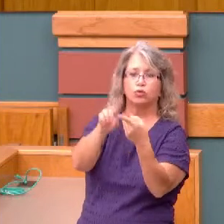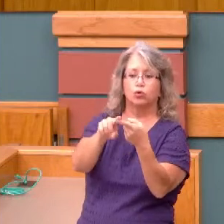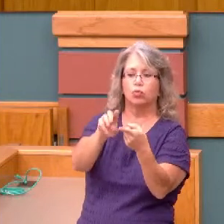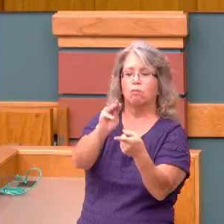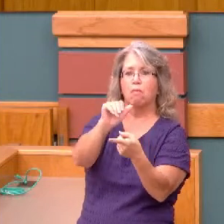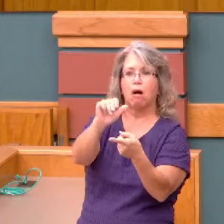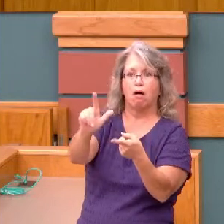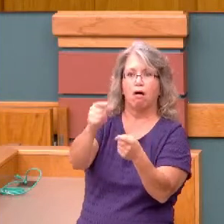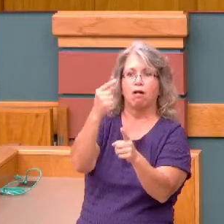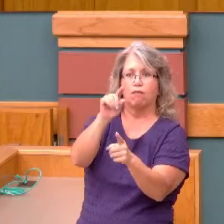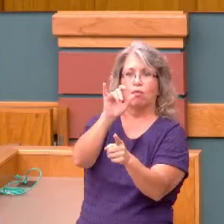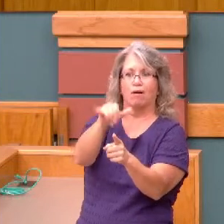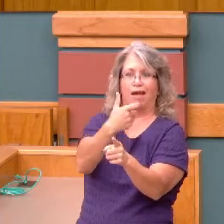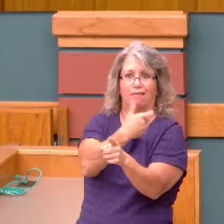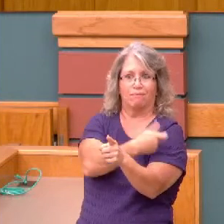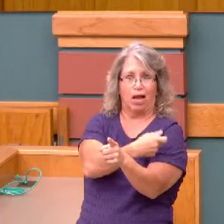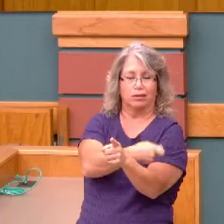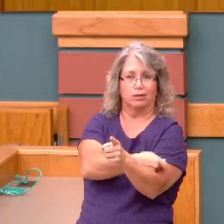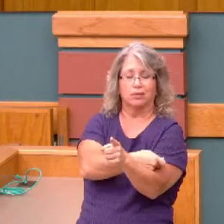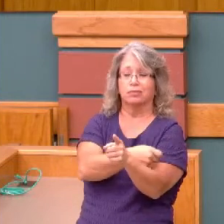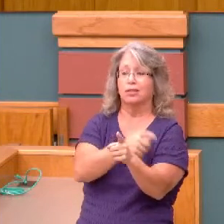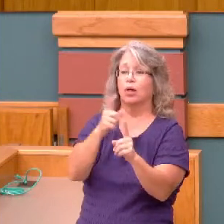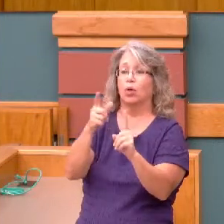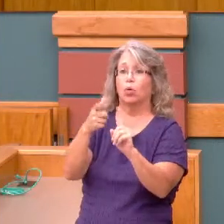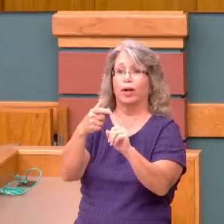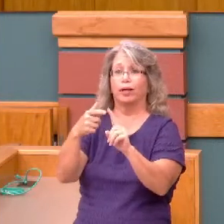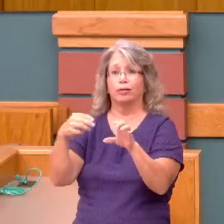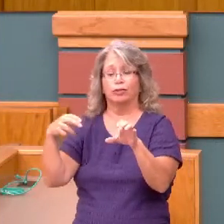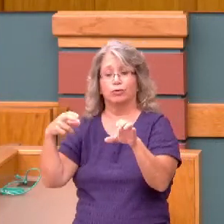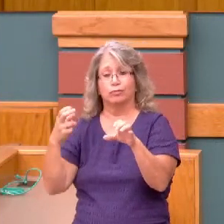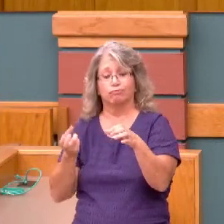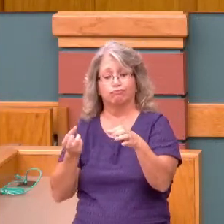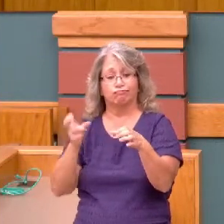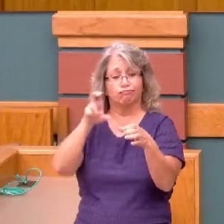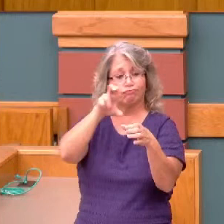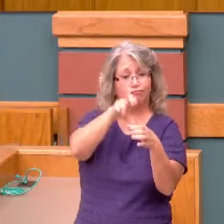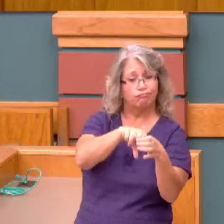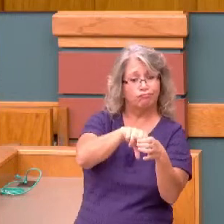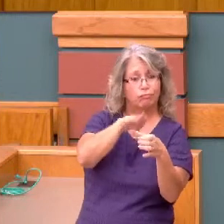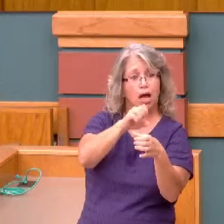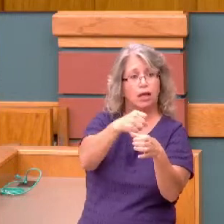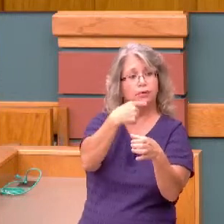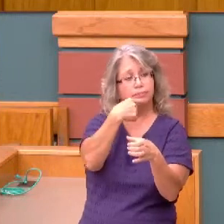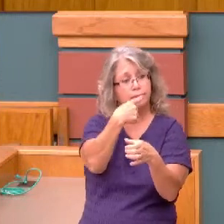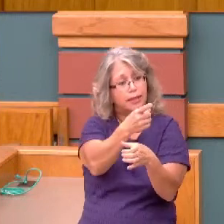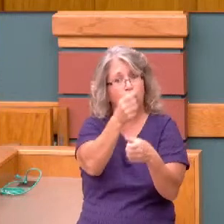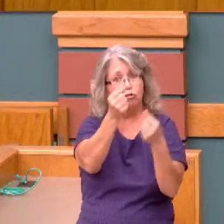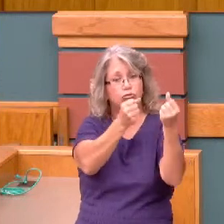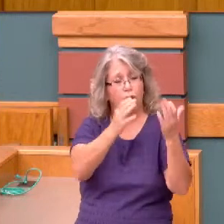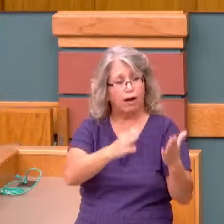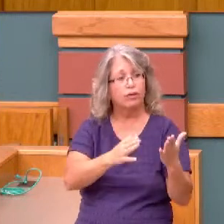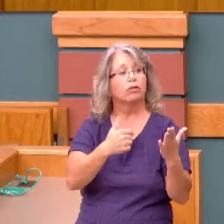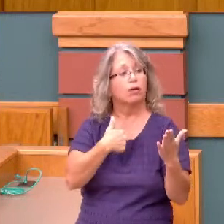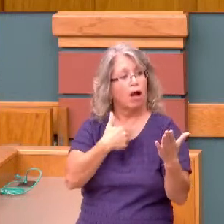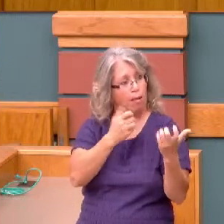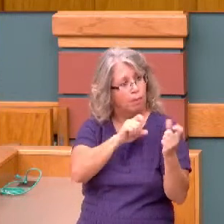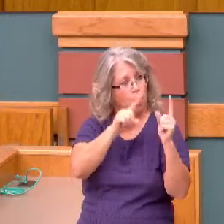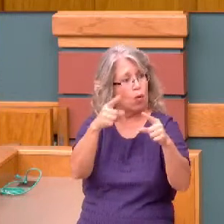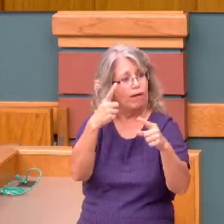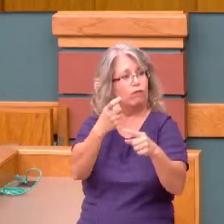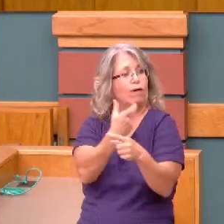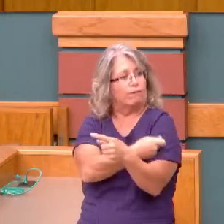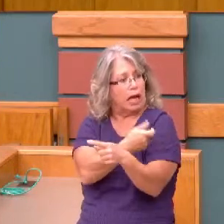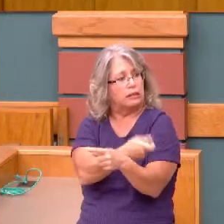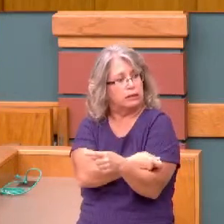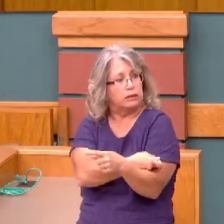Palmera Mall. And once you're on the bus, all you have to do is tell the driver that you are going to get a vaccine. And